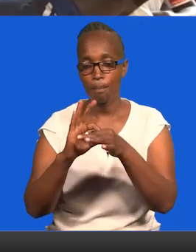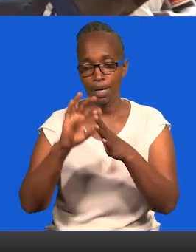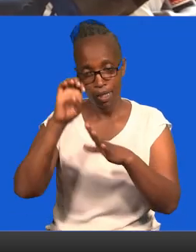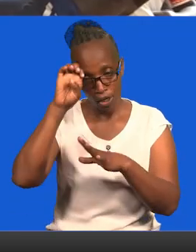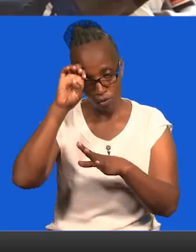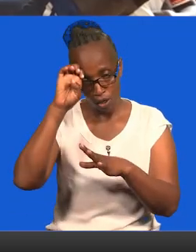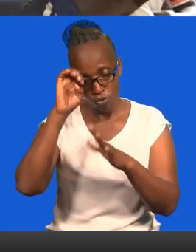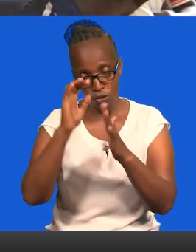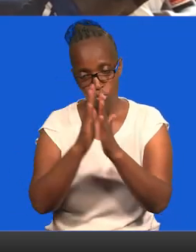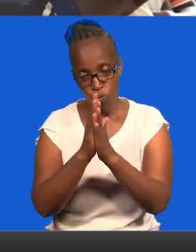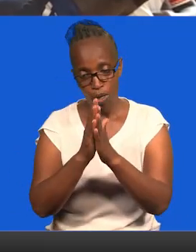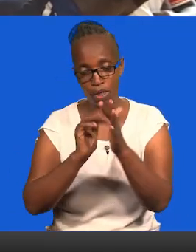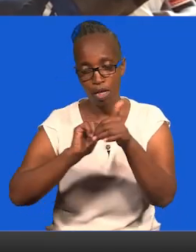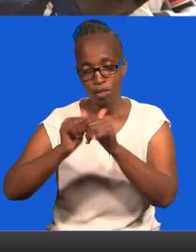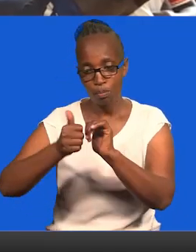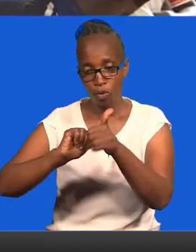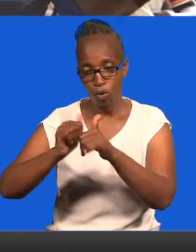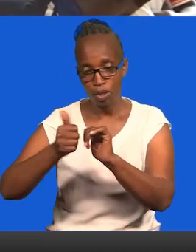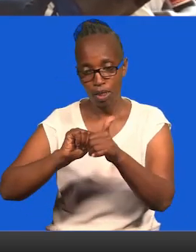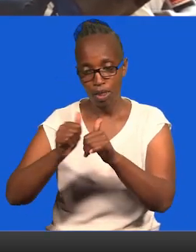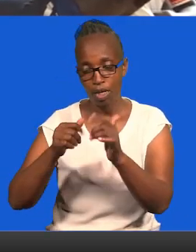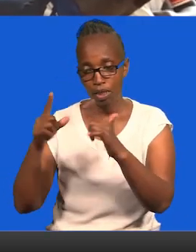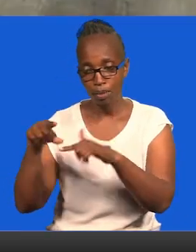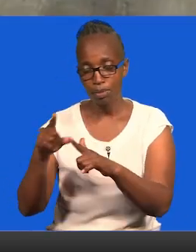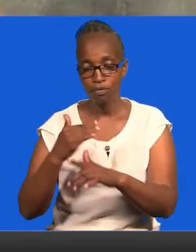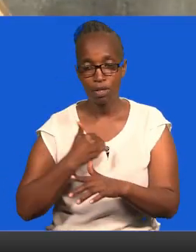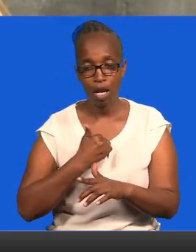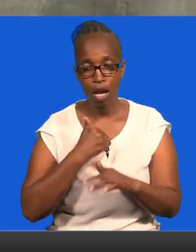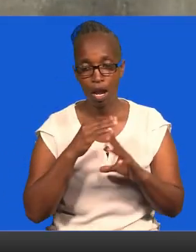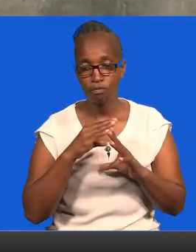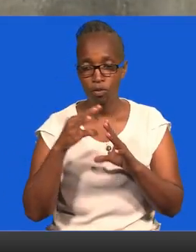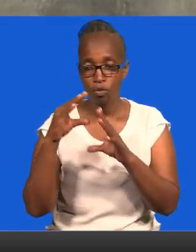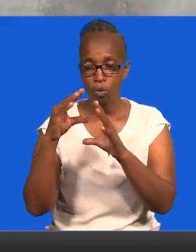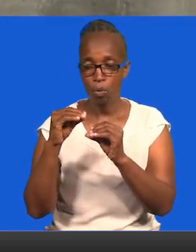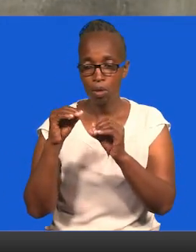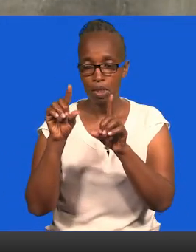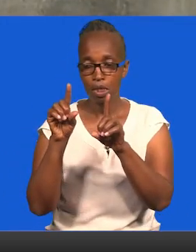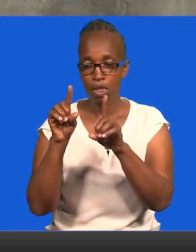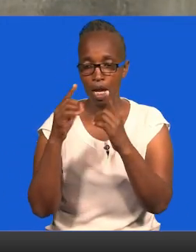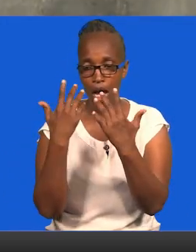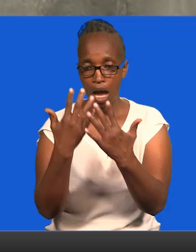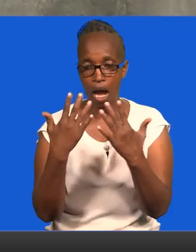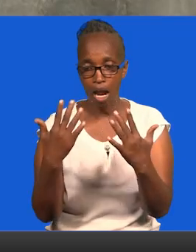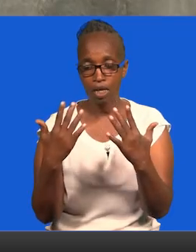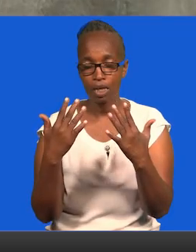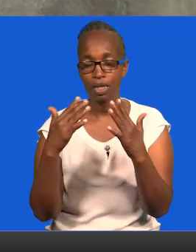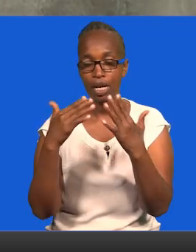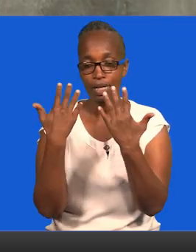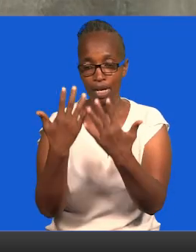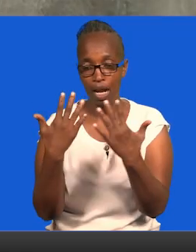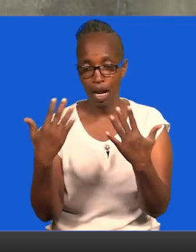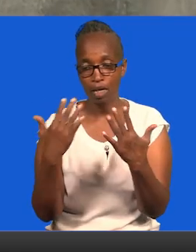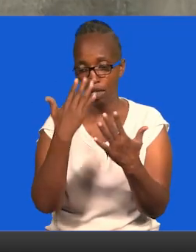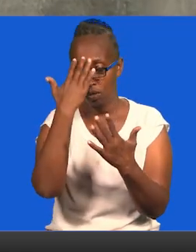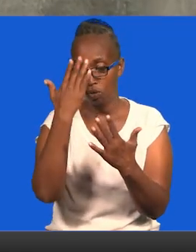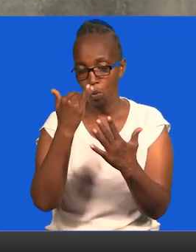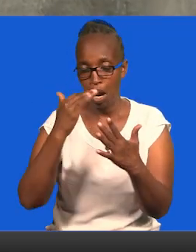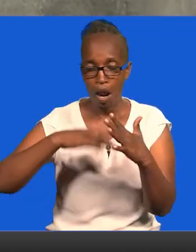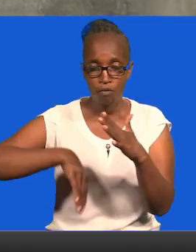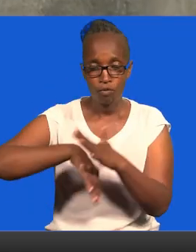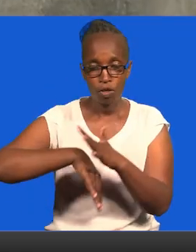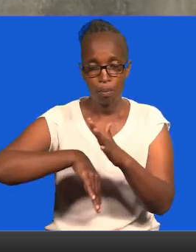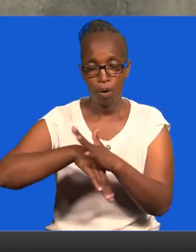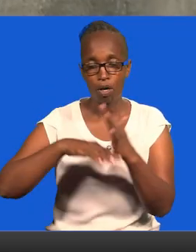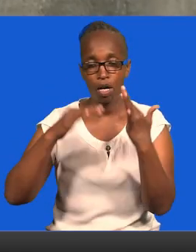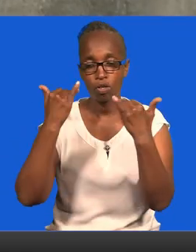to combine education with what? With sports. They have to go hand in what? Hand in hand. Because